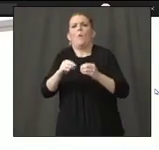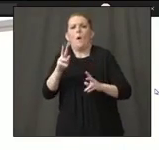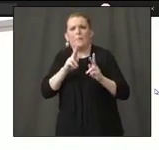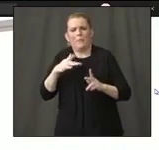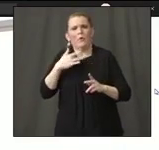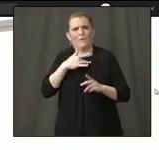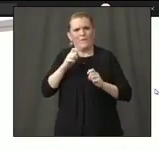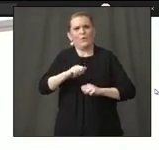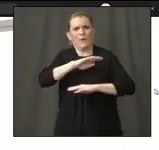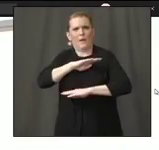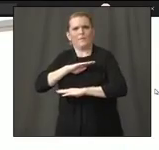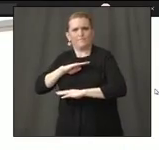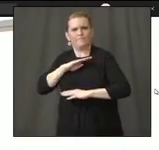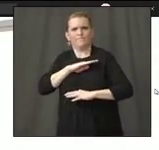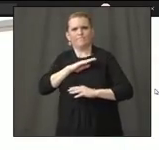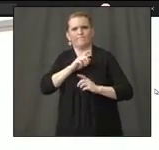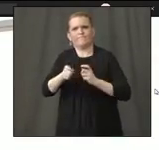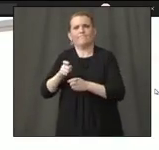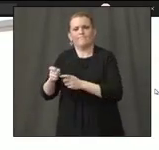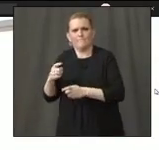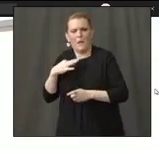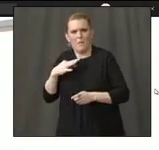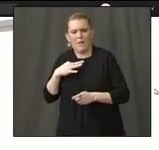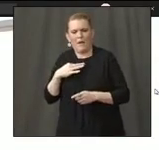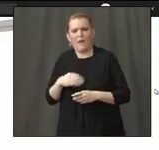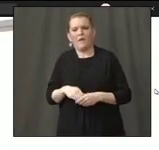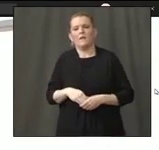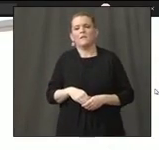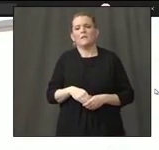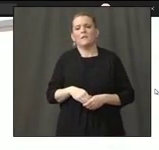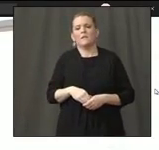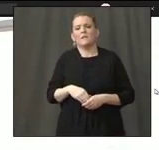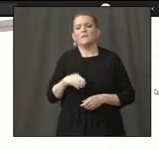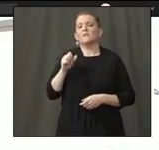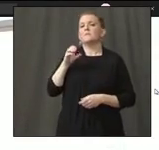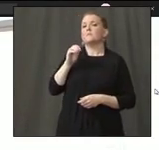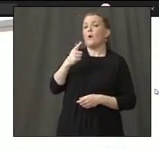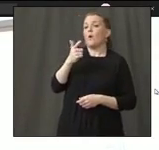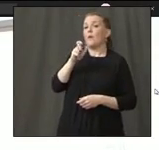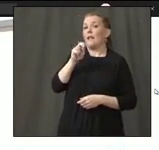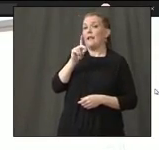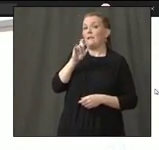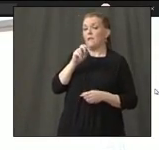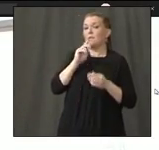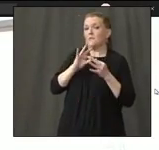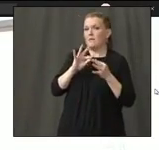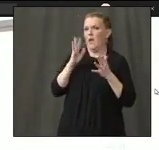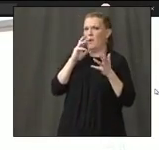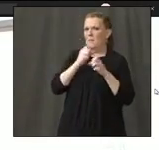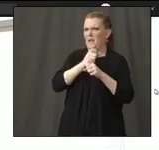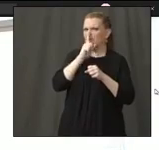So just to make the distinction, there's two programs. So the Connecticut Recovery Bridge Program